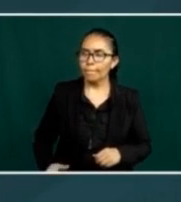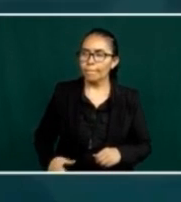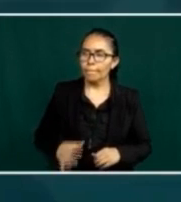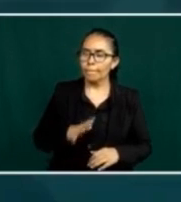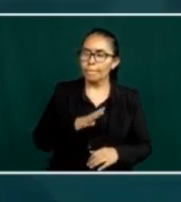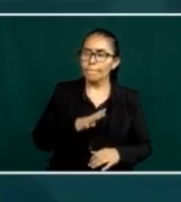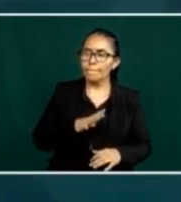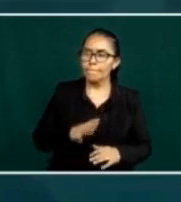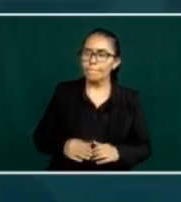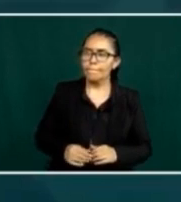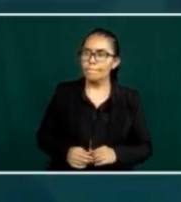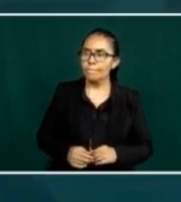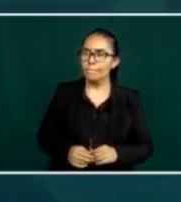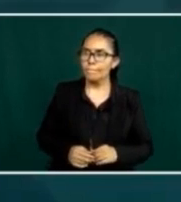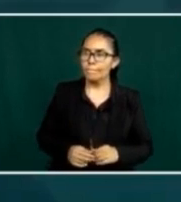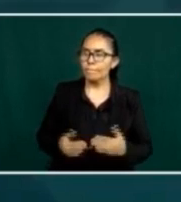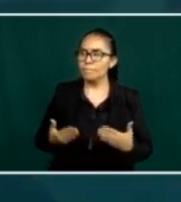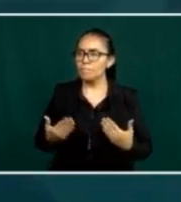plate.